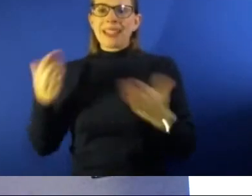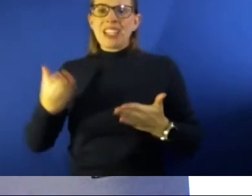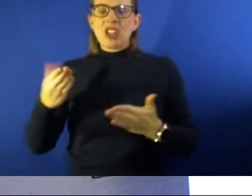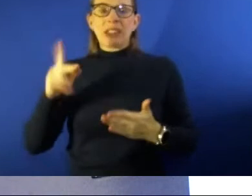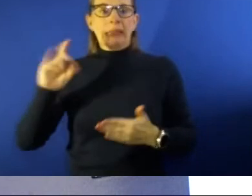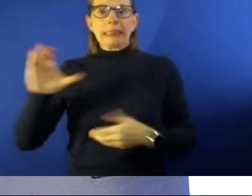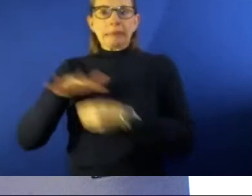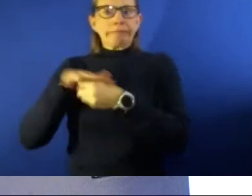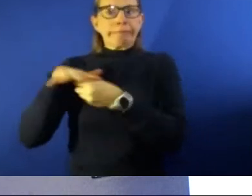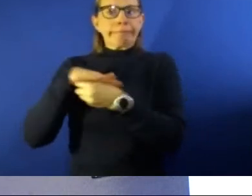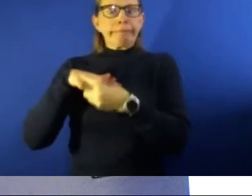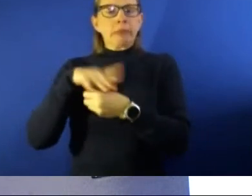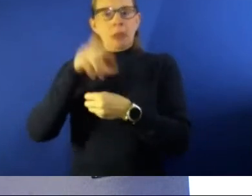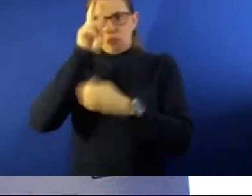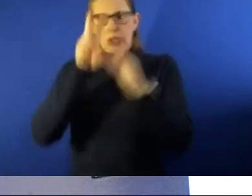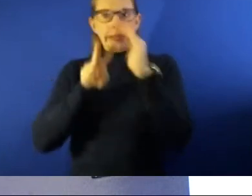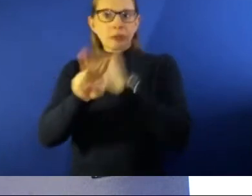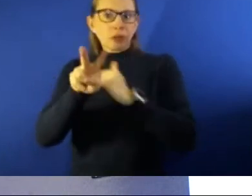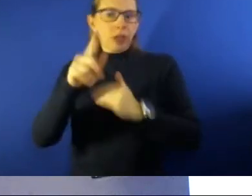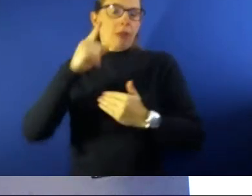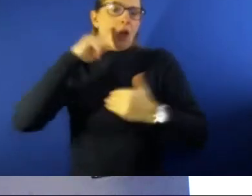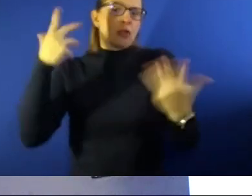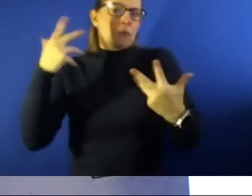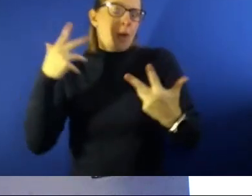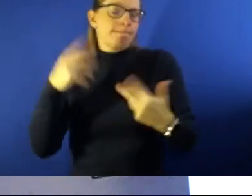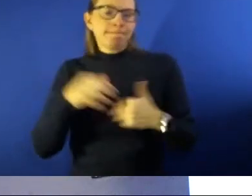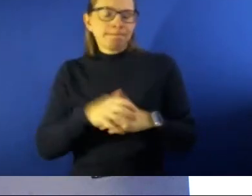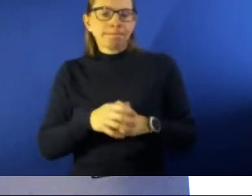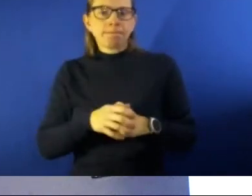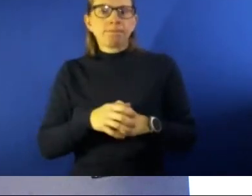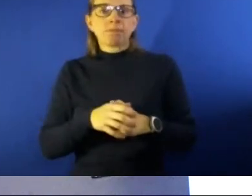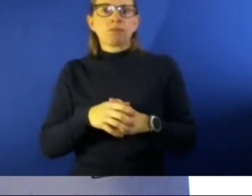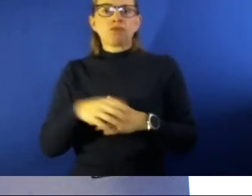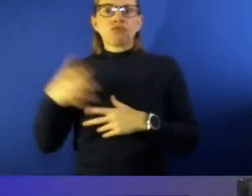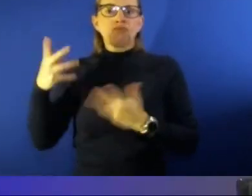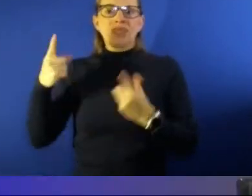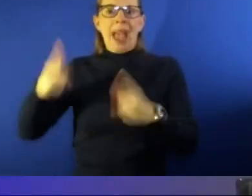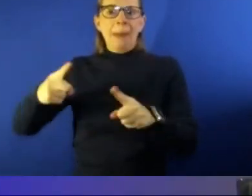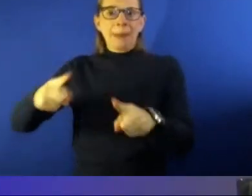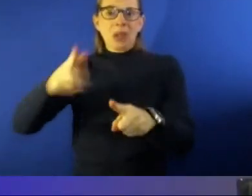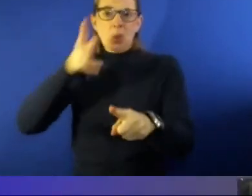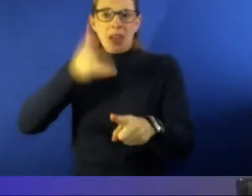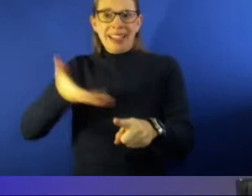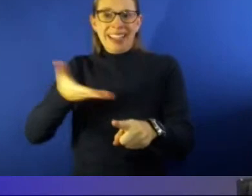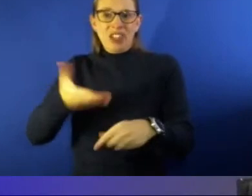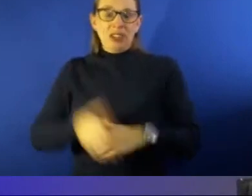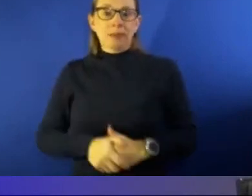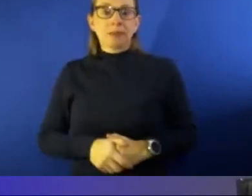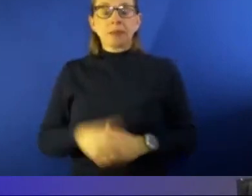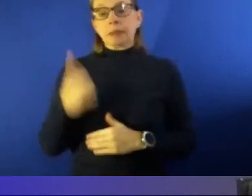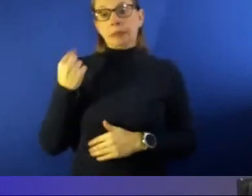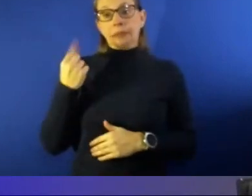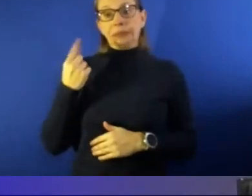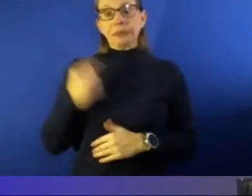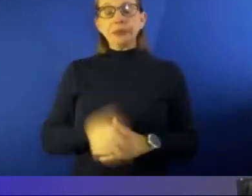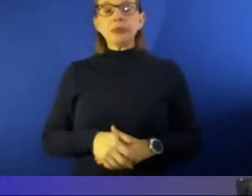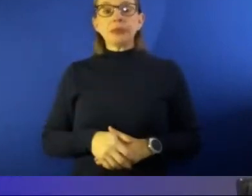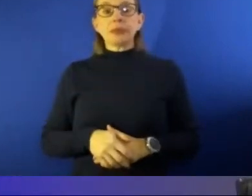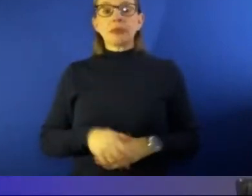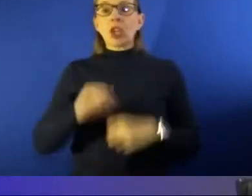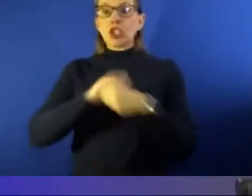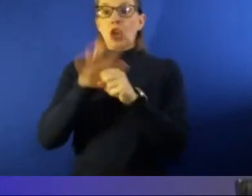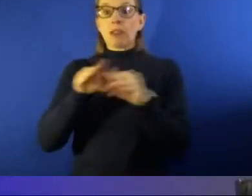your predictions and thoughts about what's coming down the road for us? So last year when we saw COVID really take off